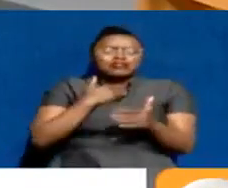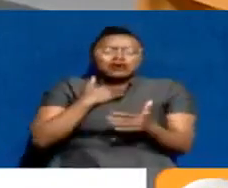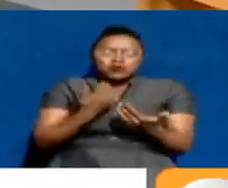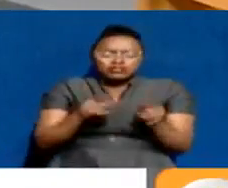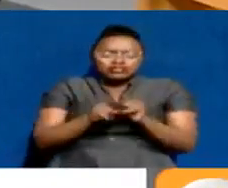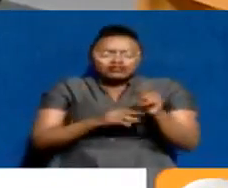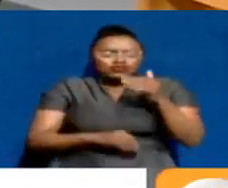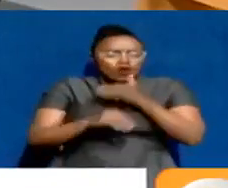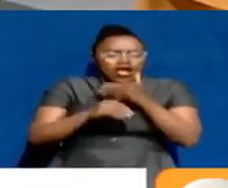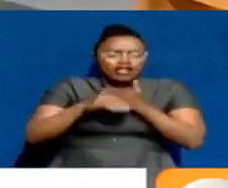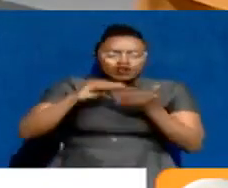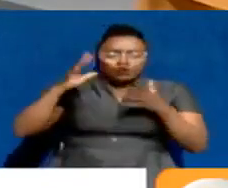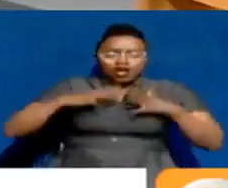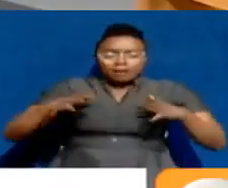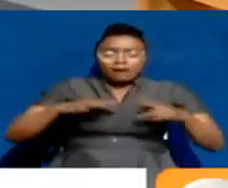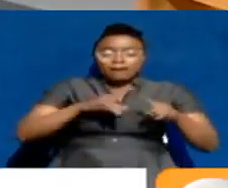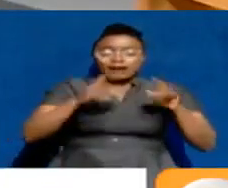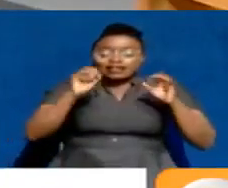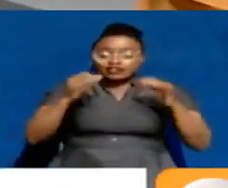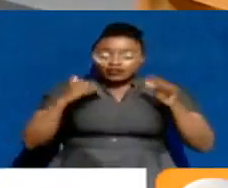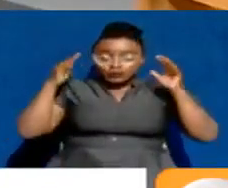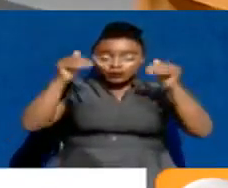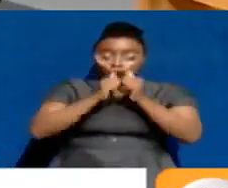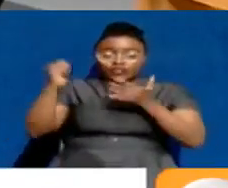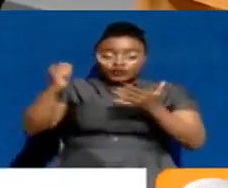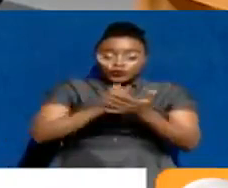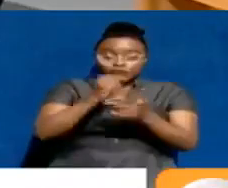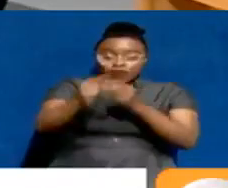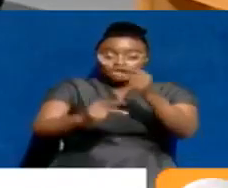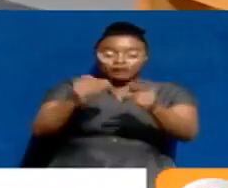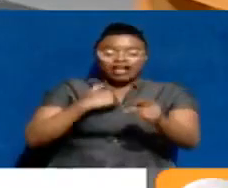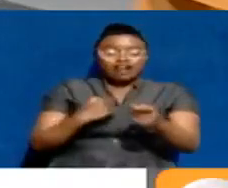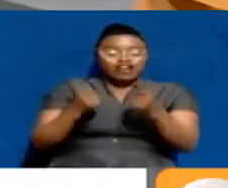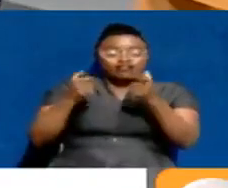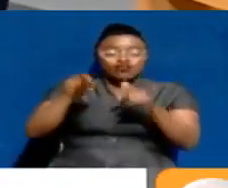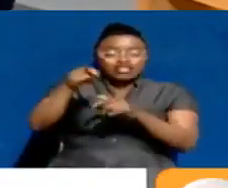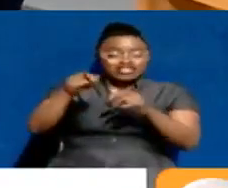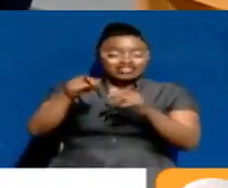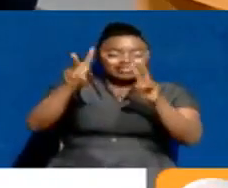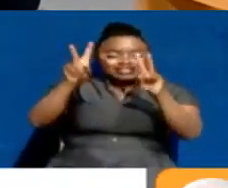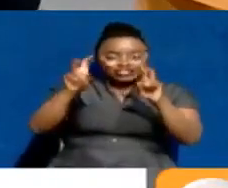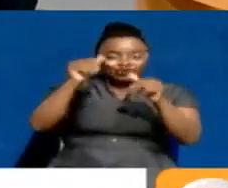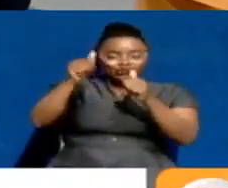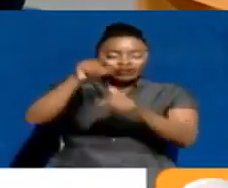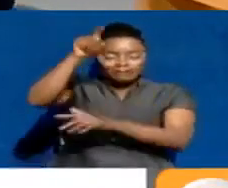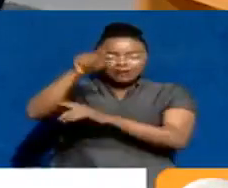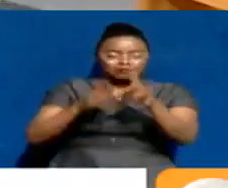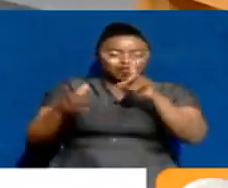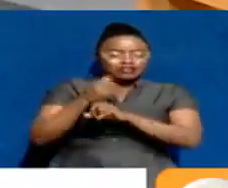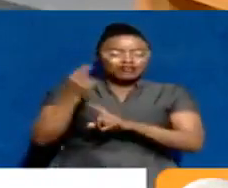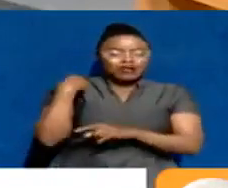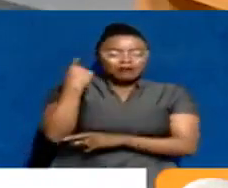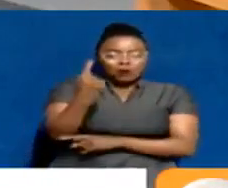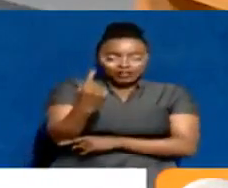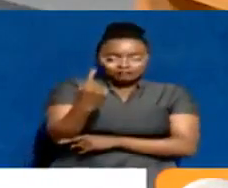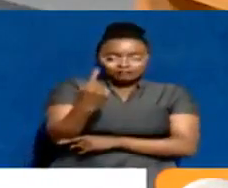seeking to bulk up their numbers. But if we take a look at the recruitment process itself, it has a few key elements that must be met. First of